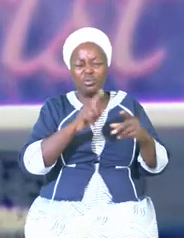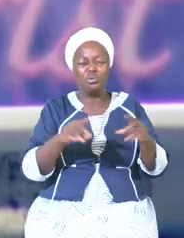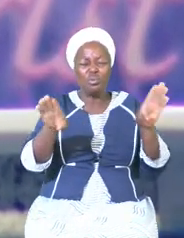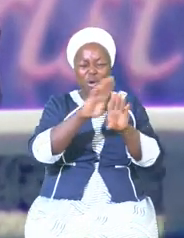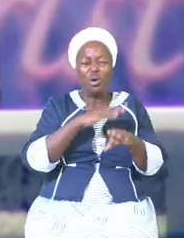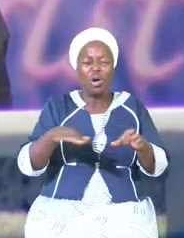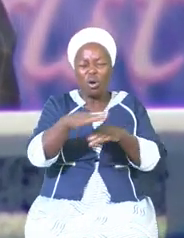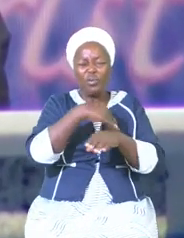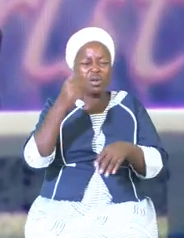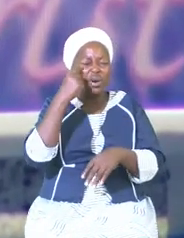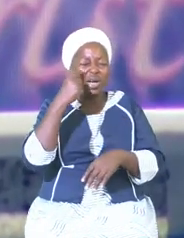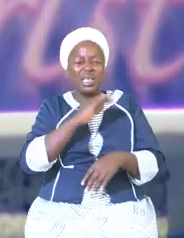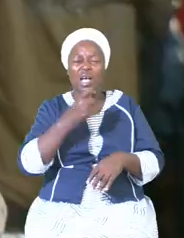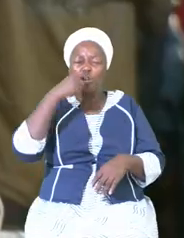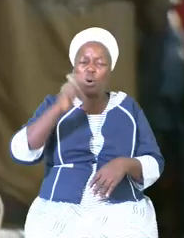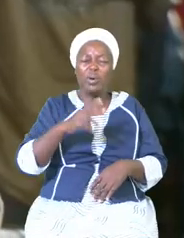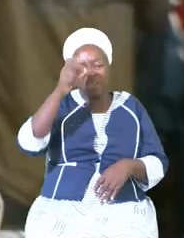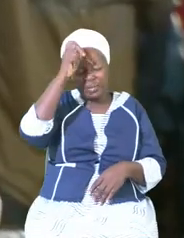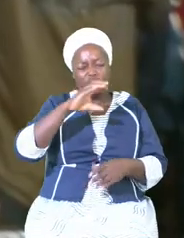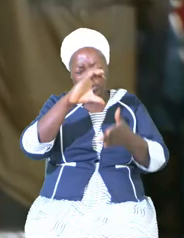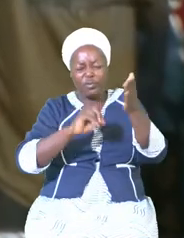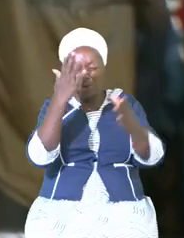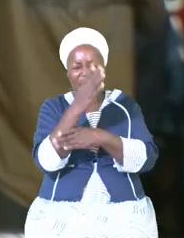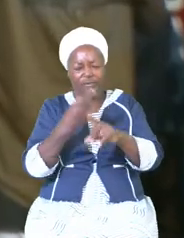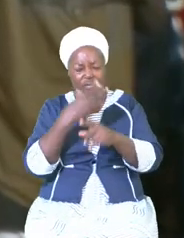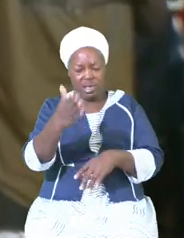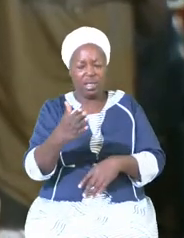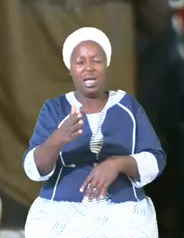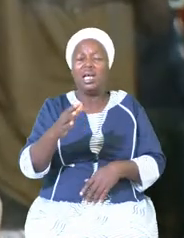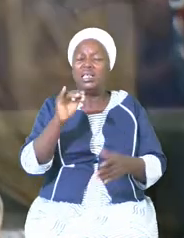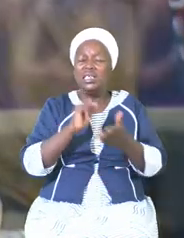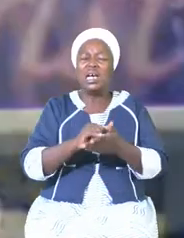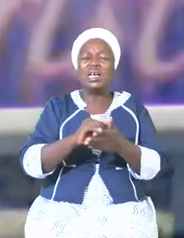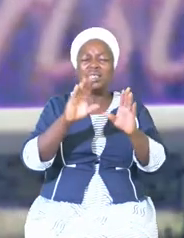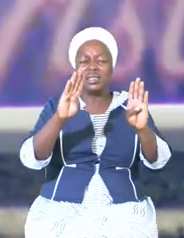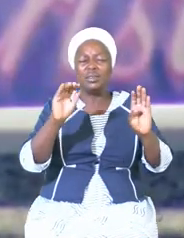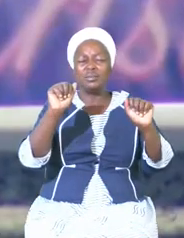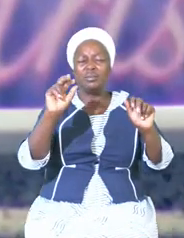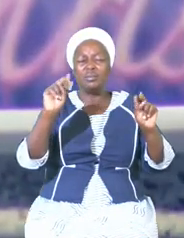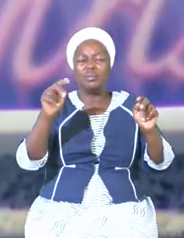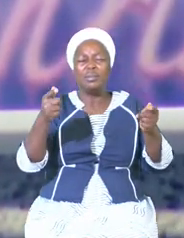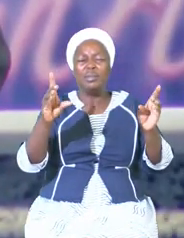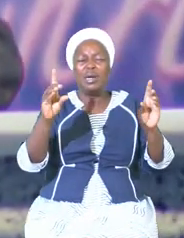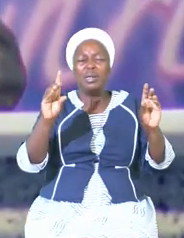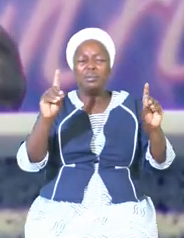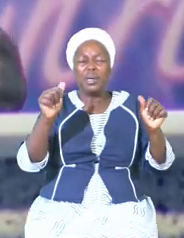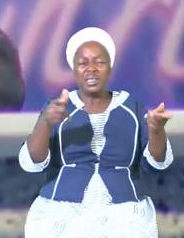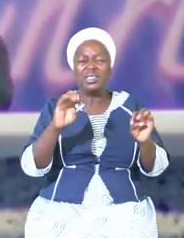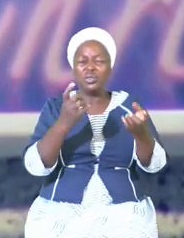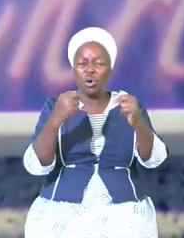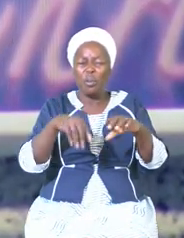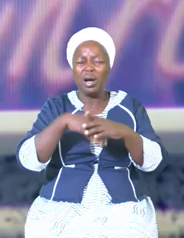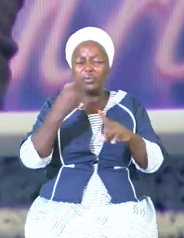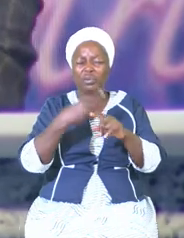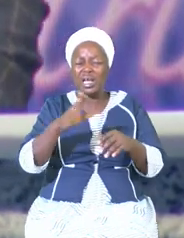I command the devil, remove your hand from there. That bandage, come out of there, and let sight come to the